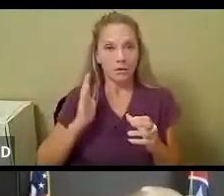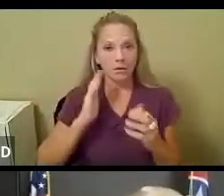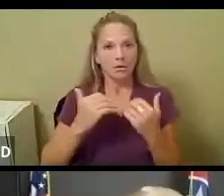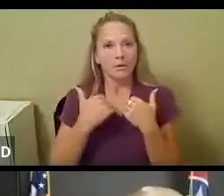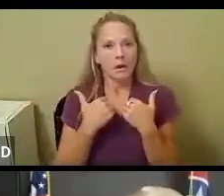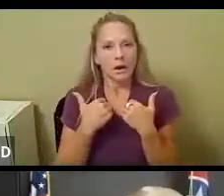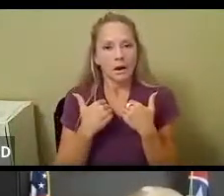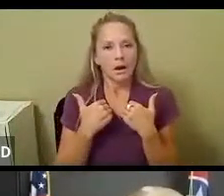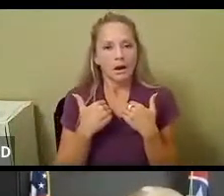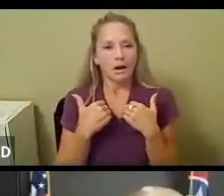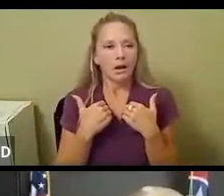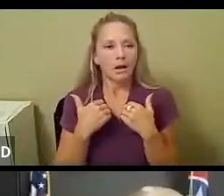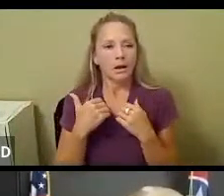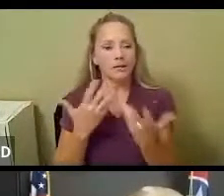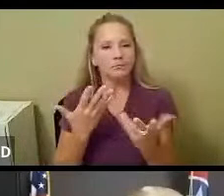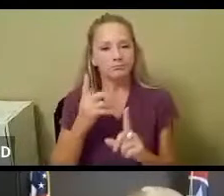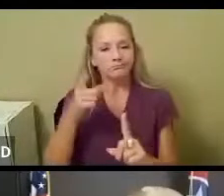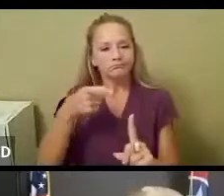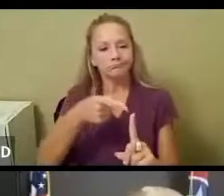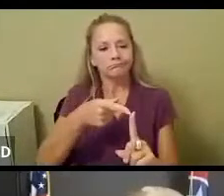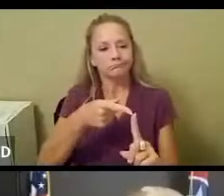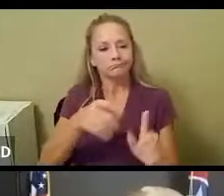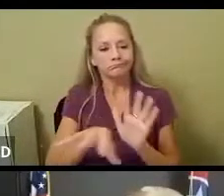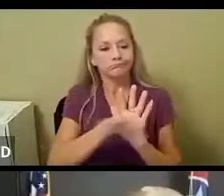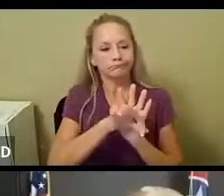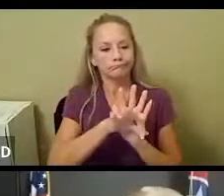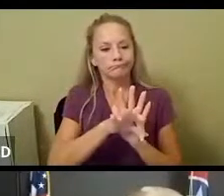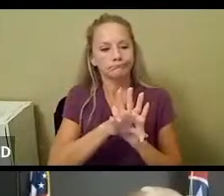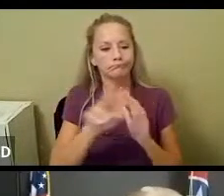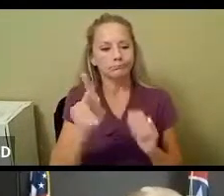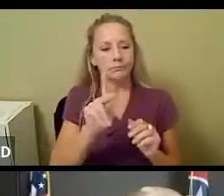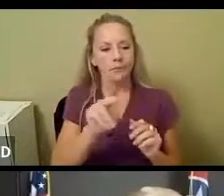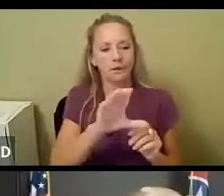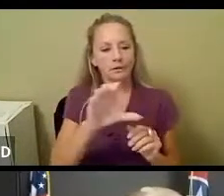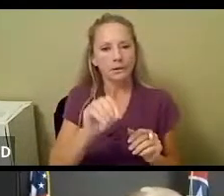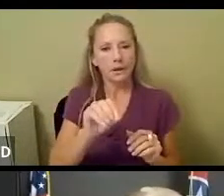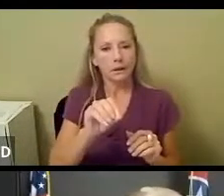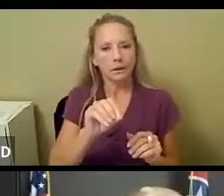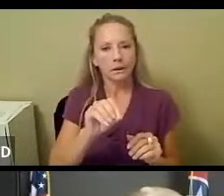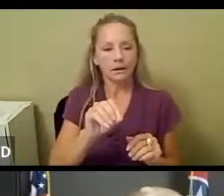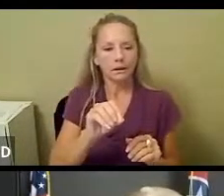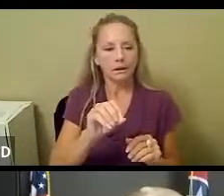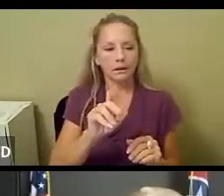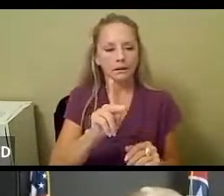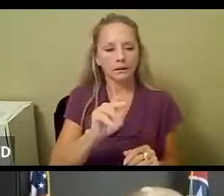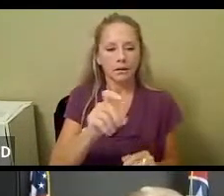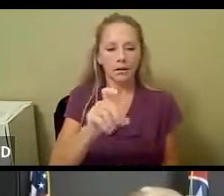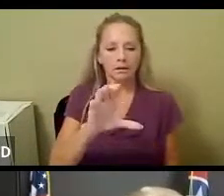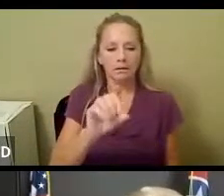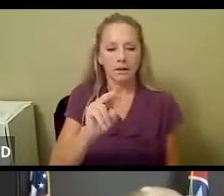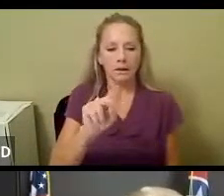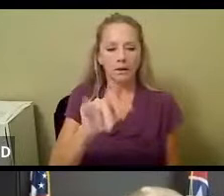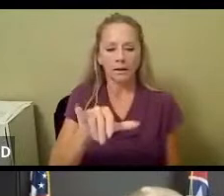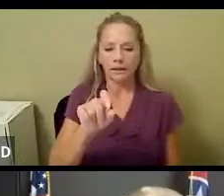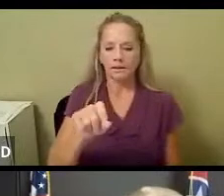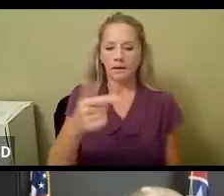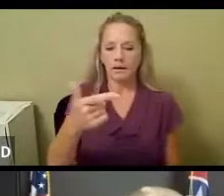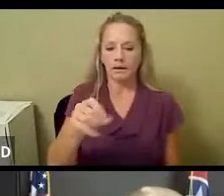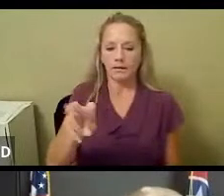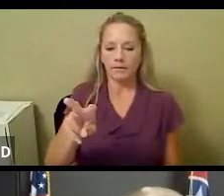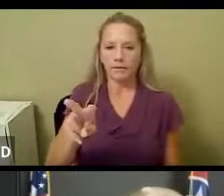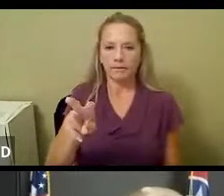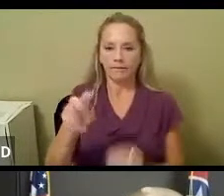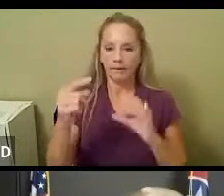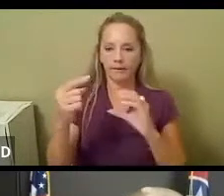our designated Knox County .gov email addresses. We had